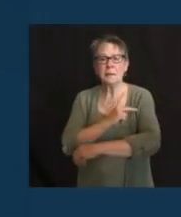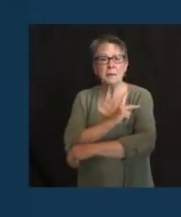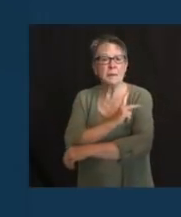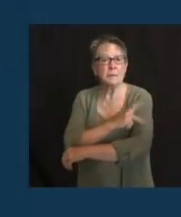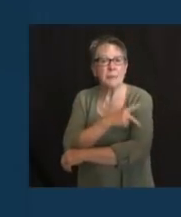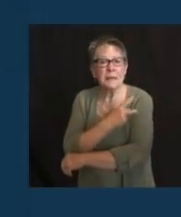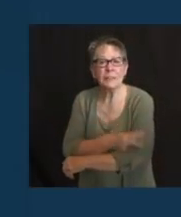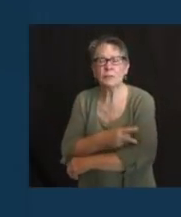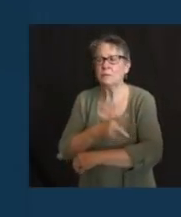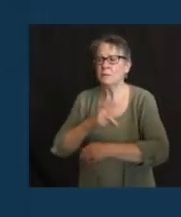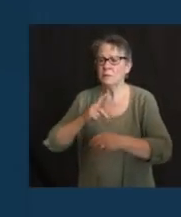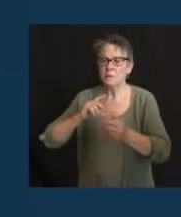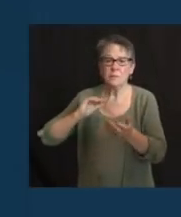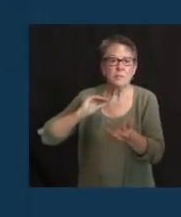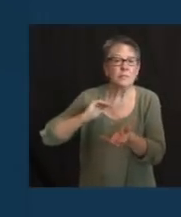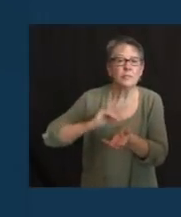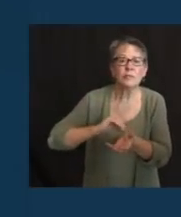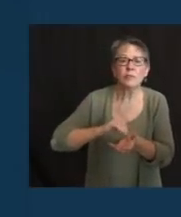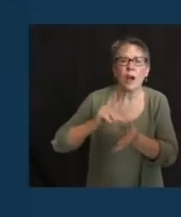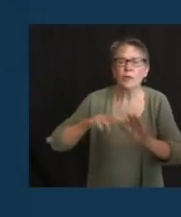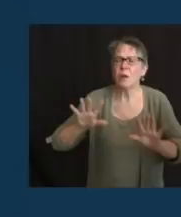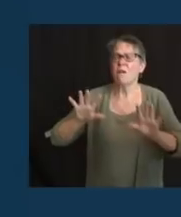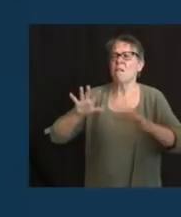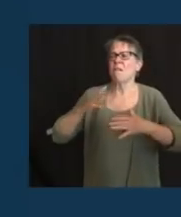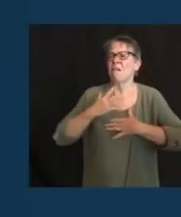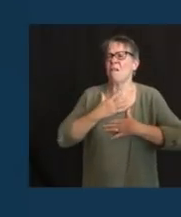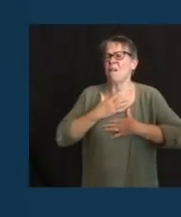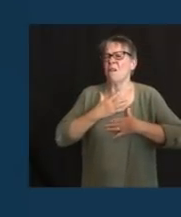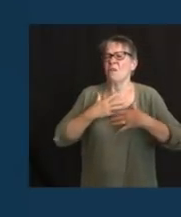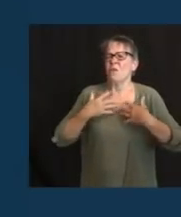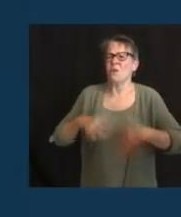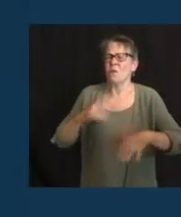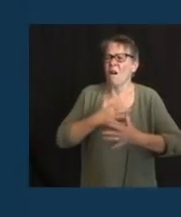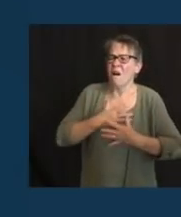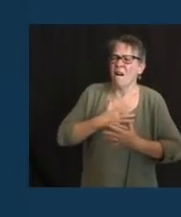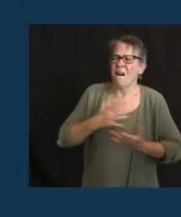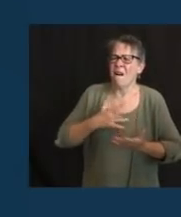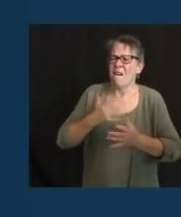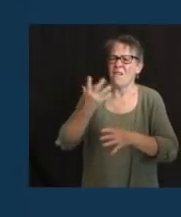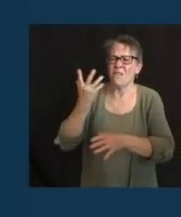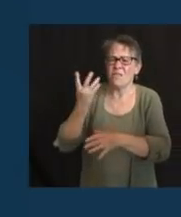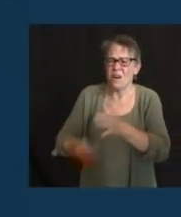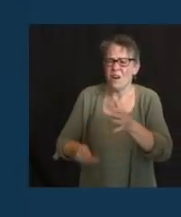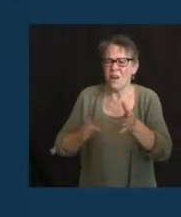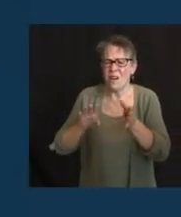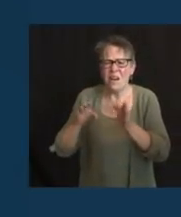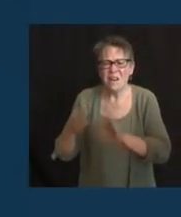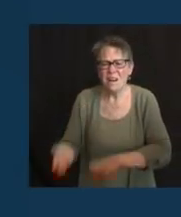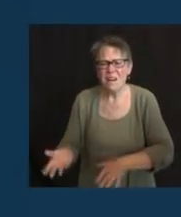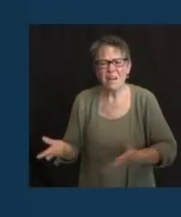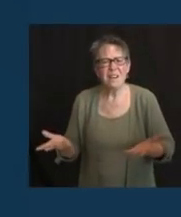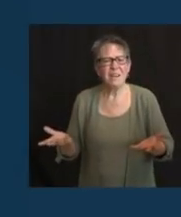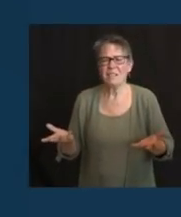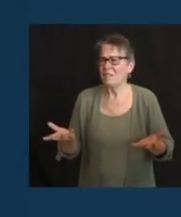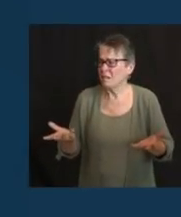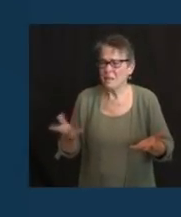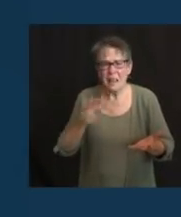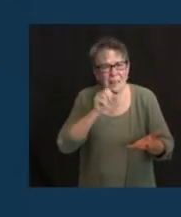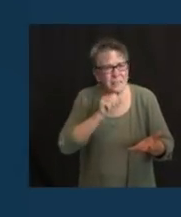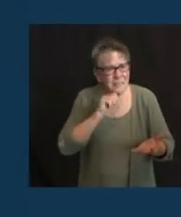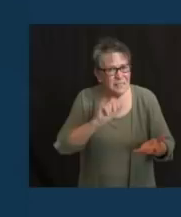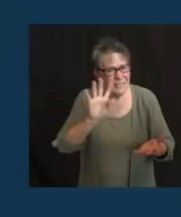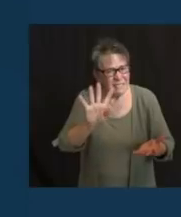skill. Dr. Malakwu was only 59 years old. He will ultimately, by the